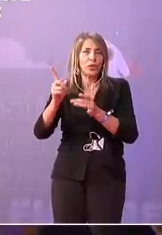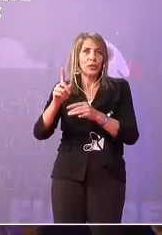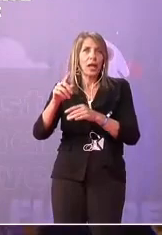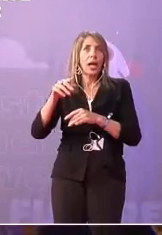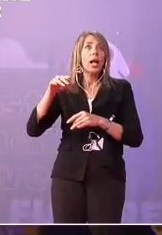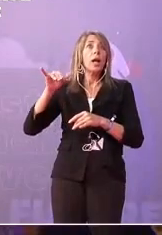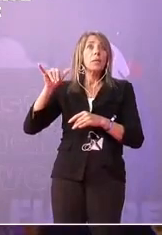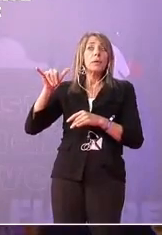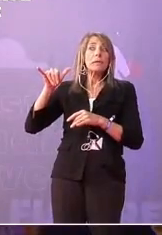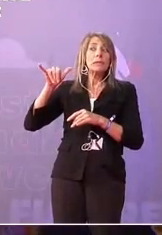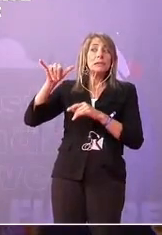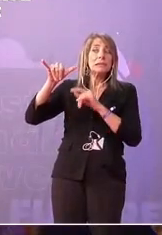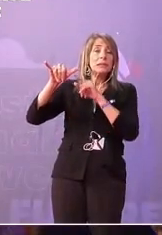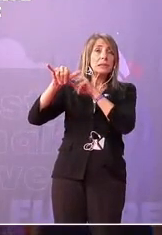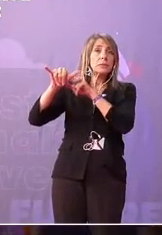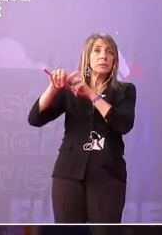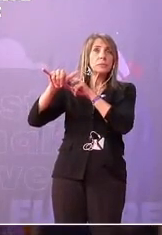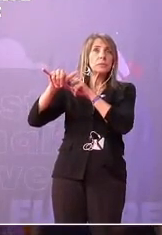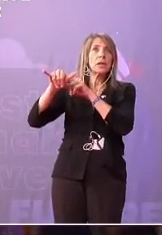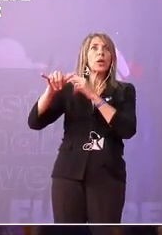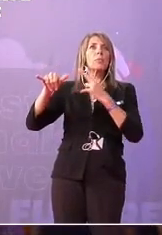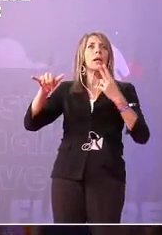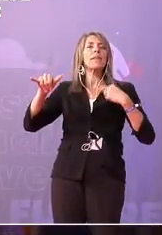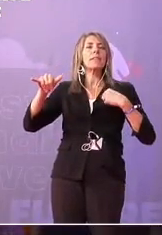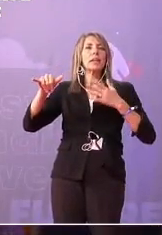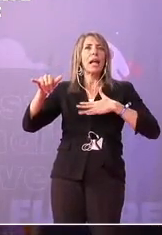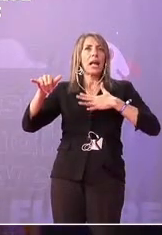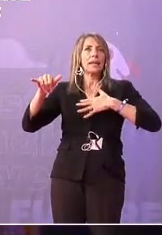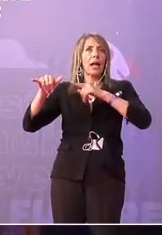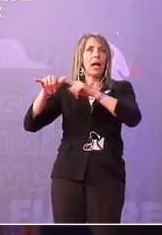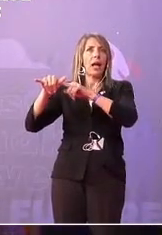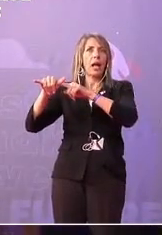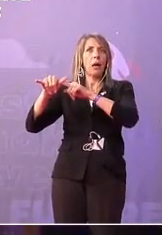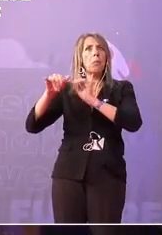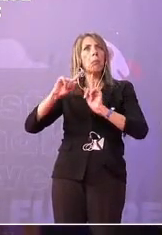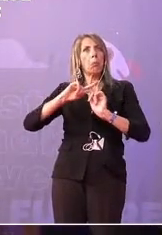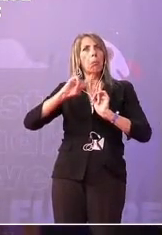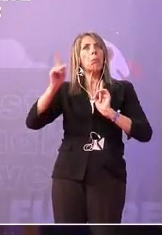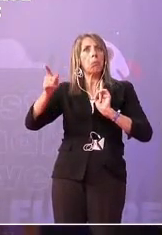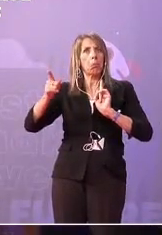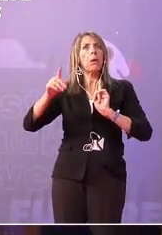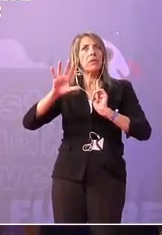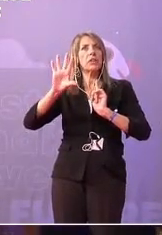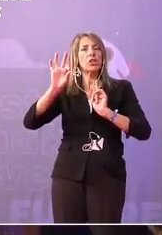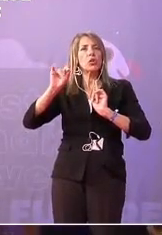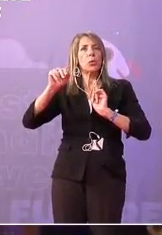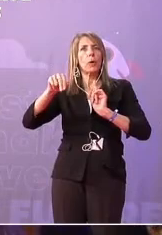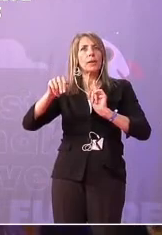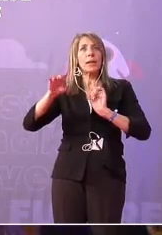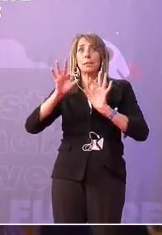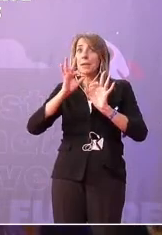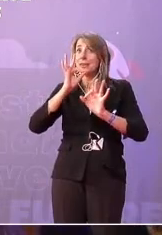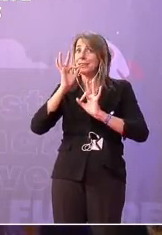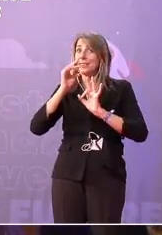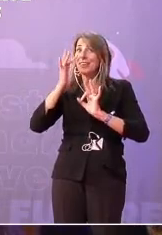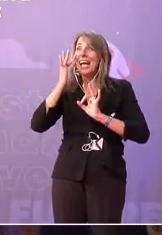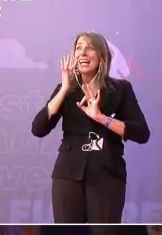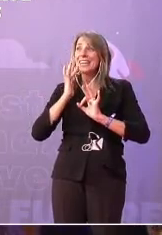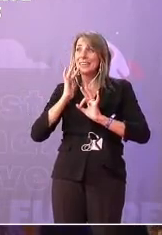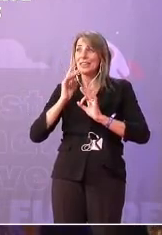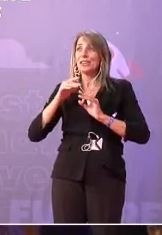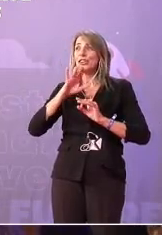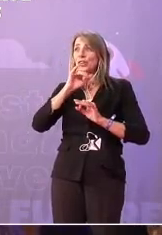to 50 years, posing a major risk to service time and safety. In